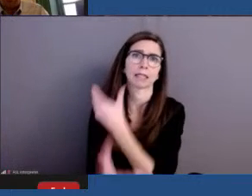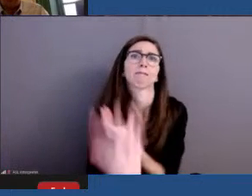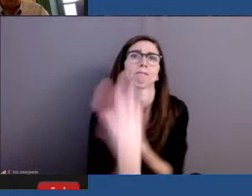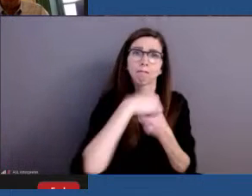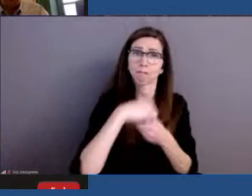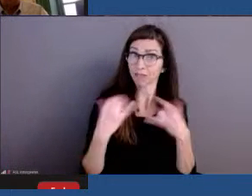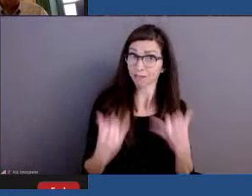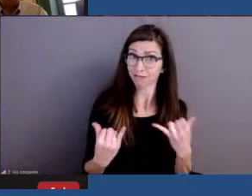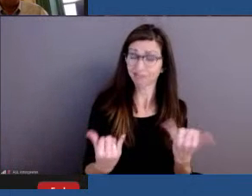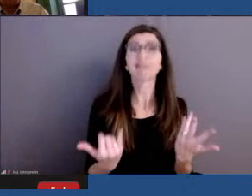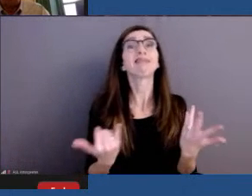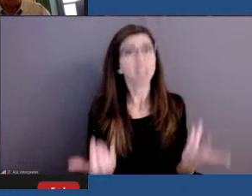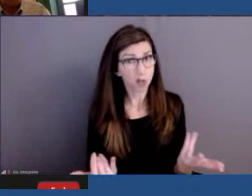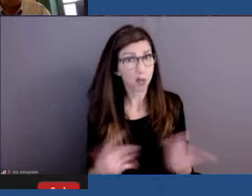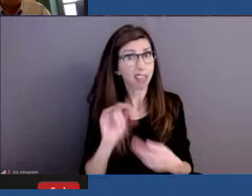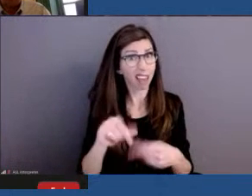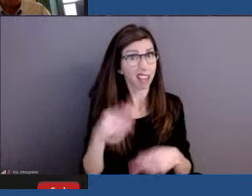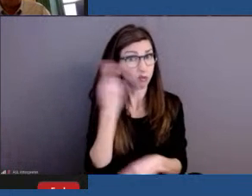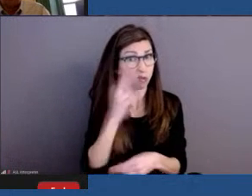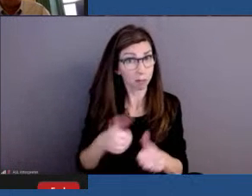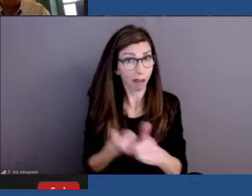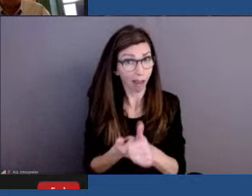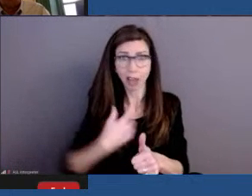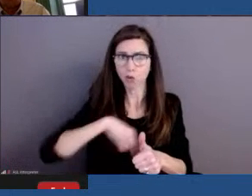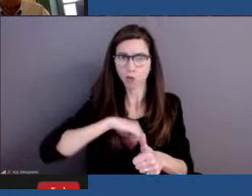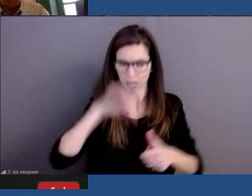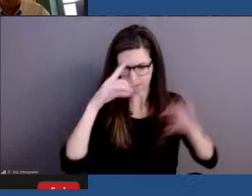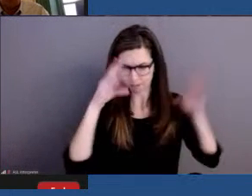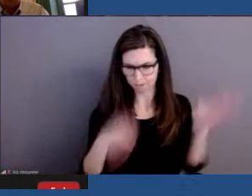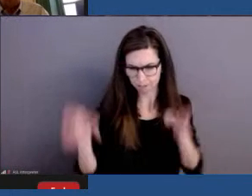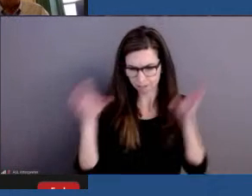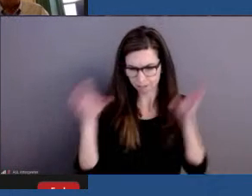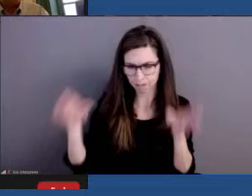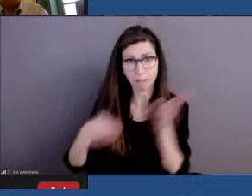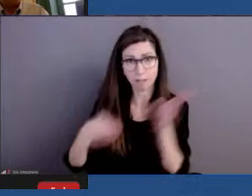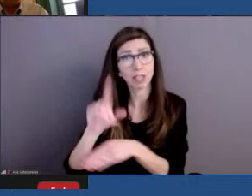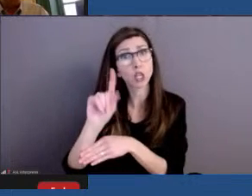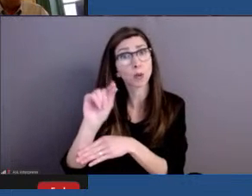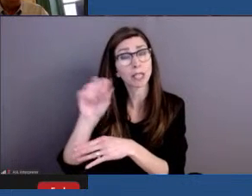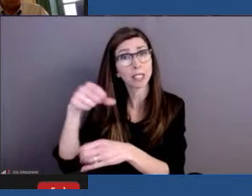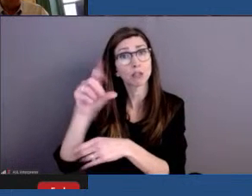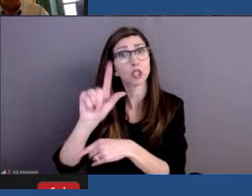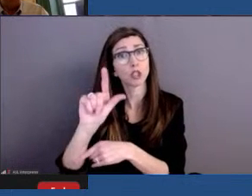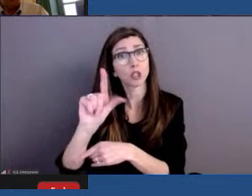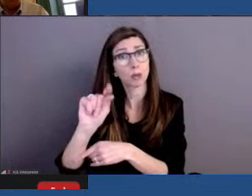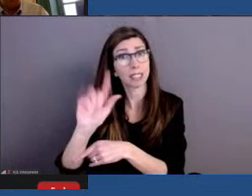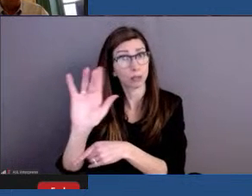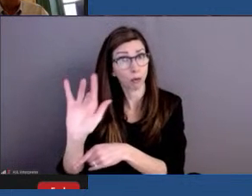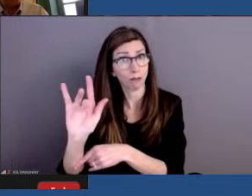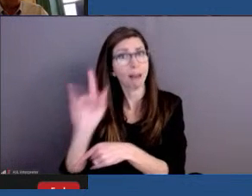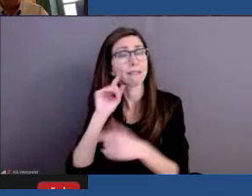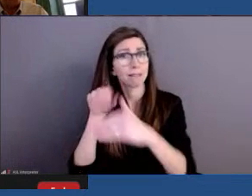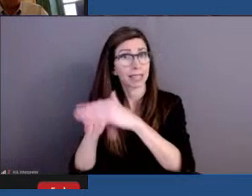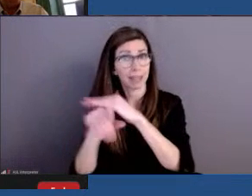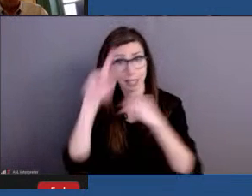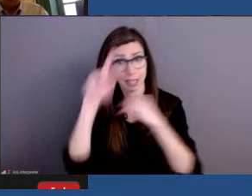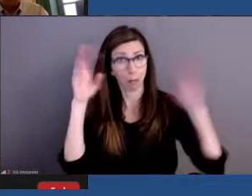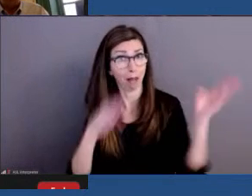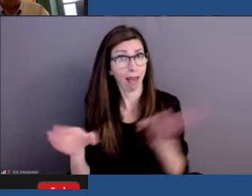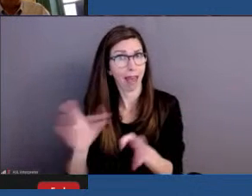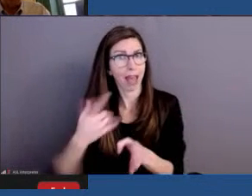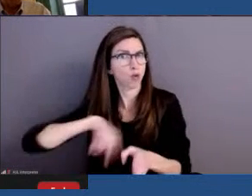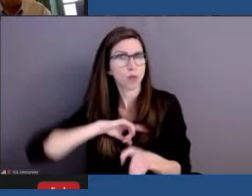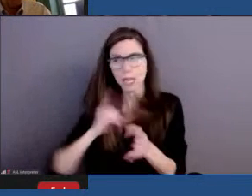building our new 2020-2025 Municipal Accessibility Plan, the city conducted a comprehensive public engagement process on